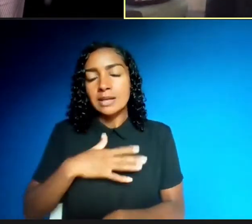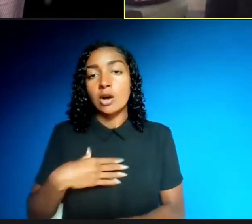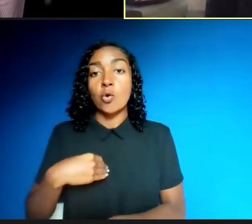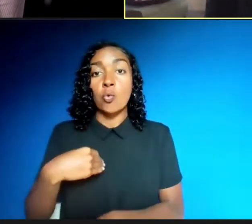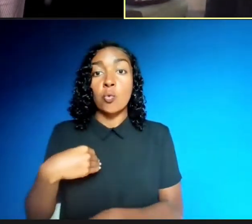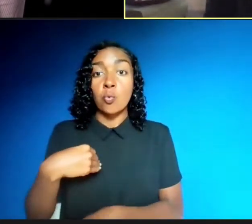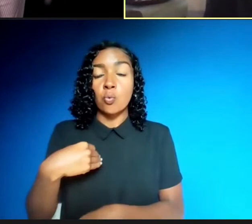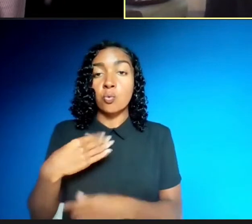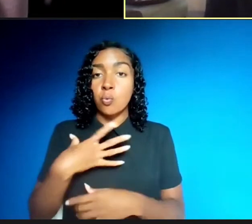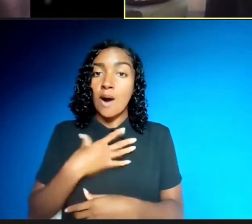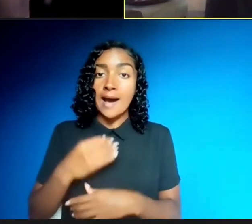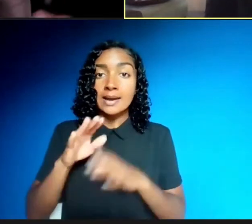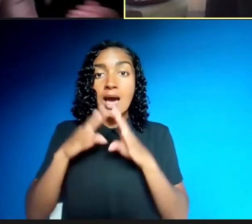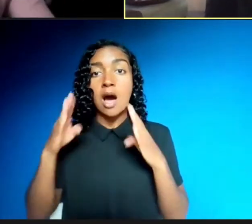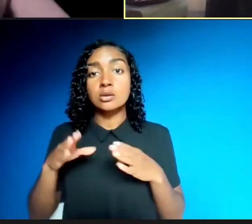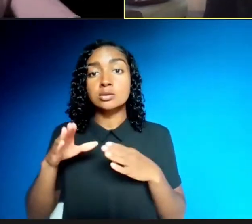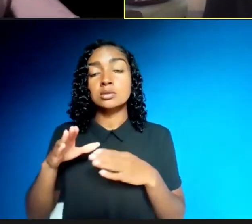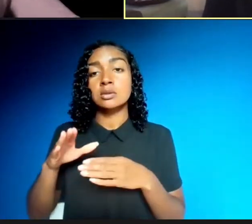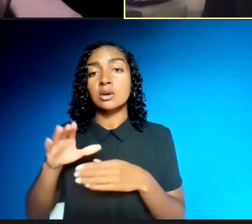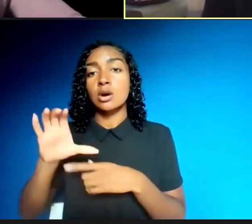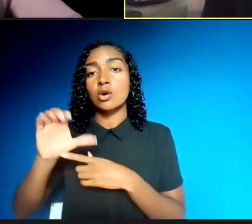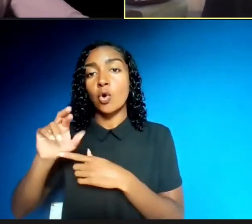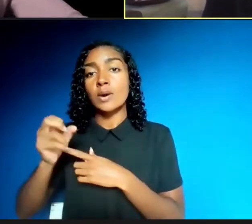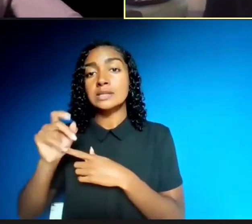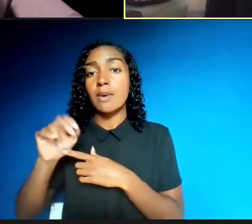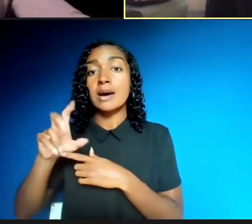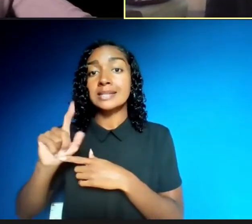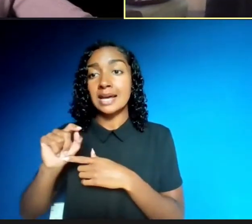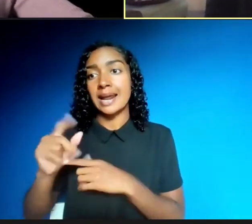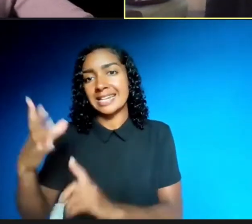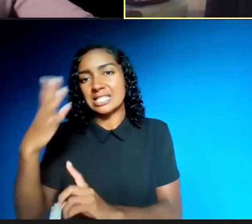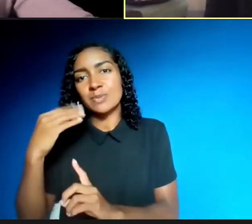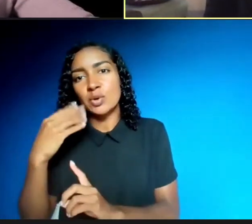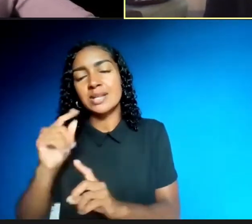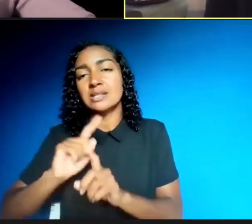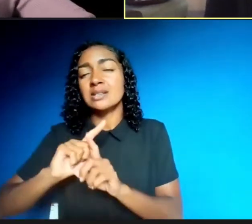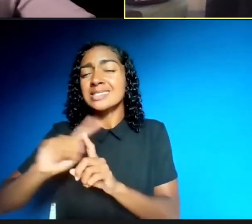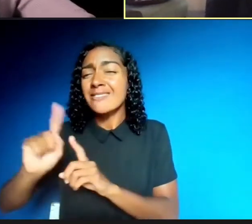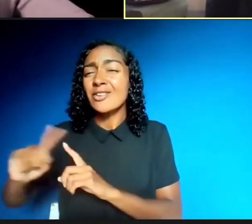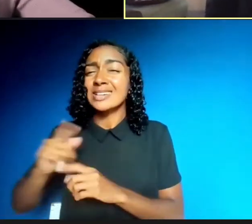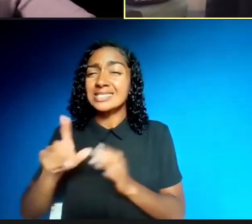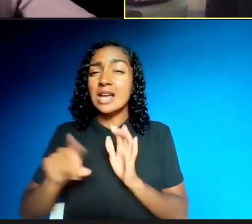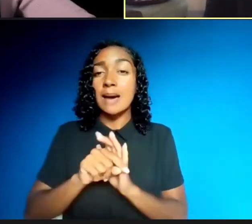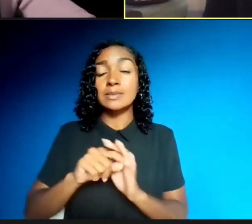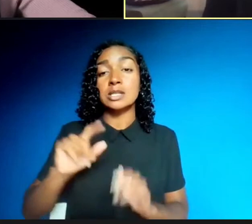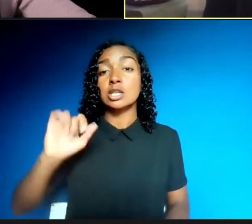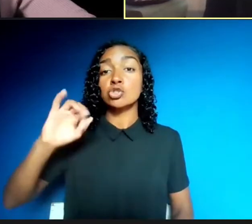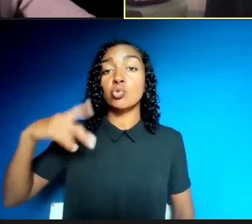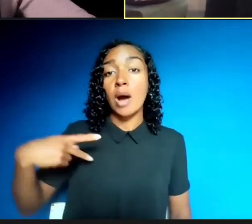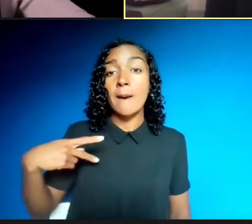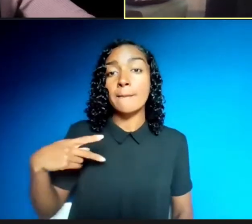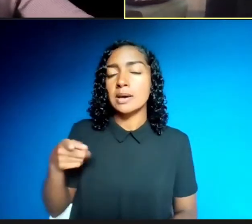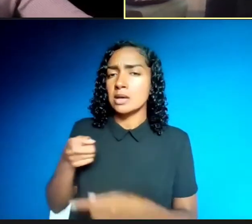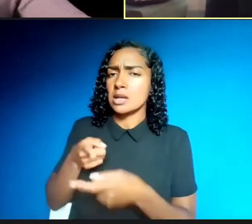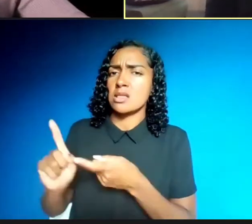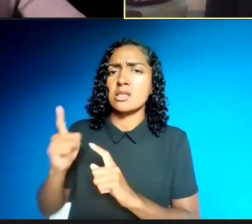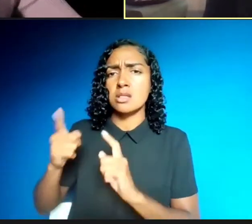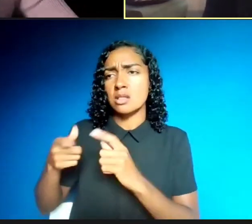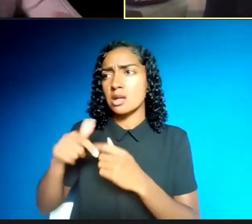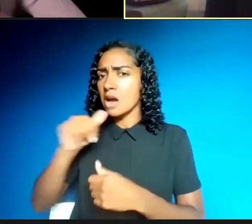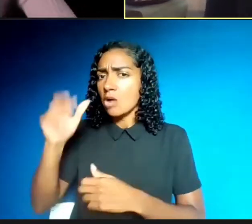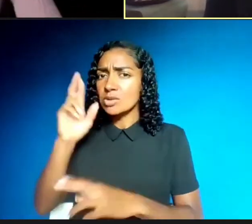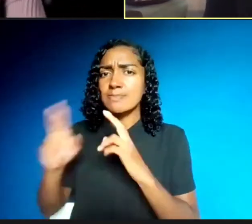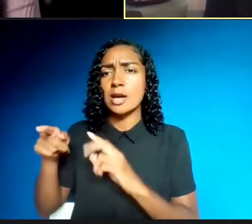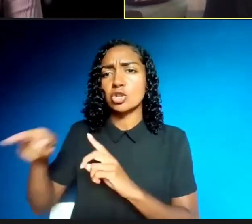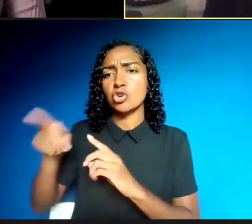have several times had President Trump disrespect her live on national television, and she doesn't blink, she doesn't bend, she